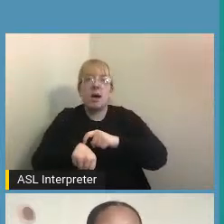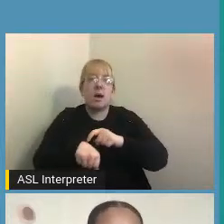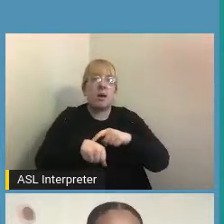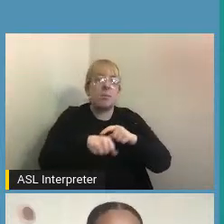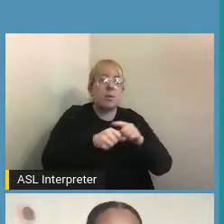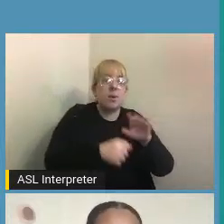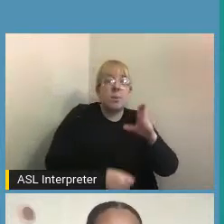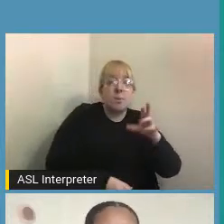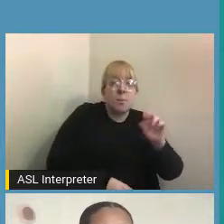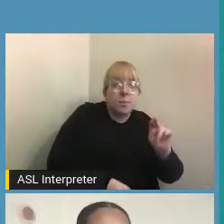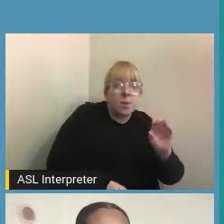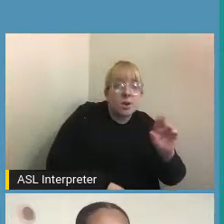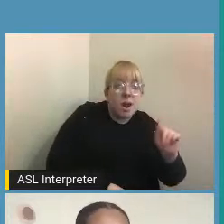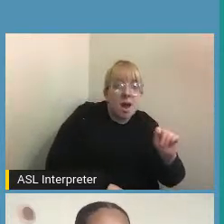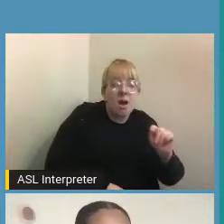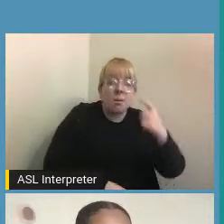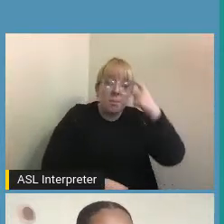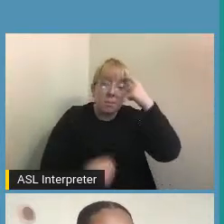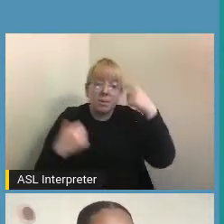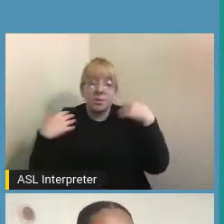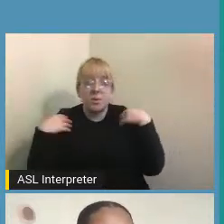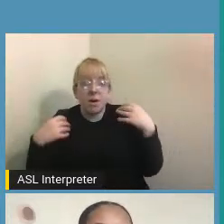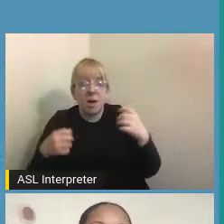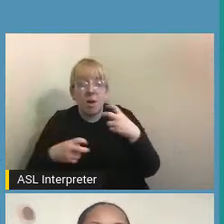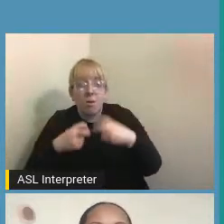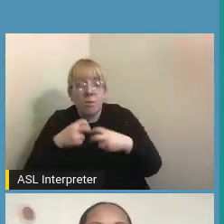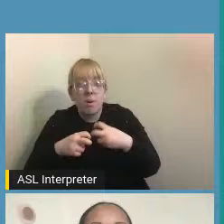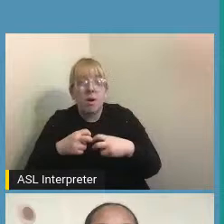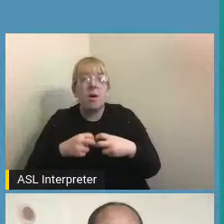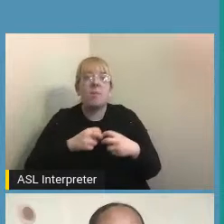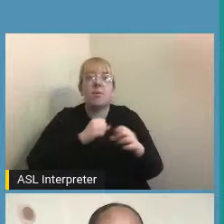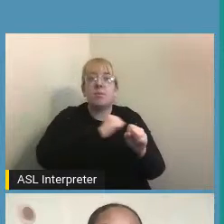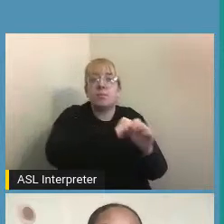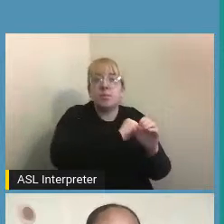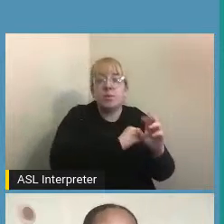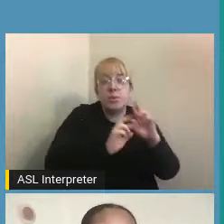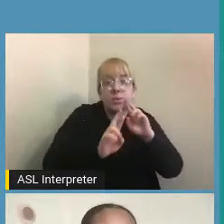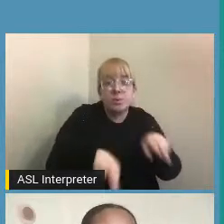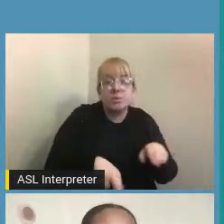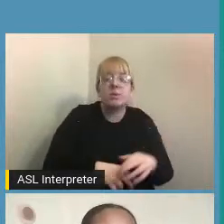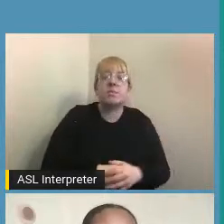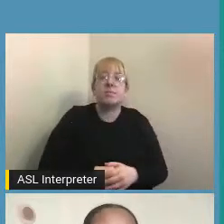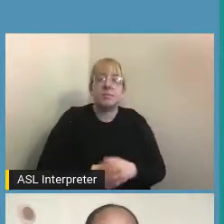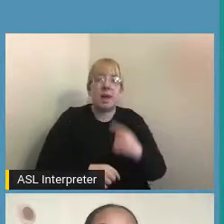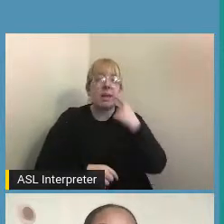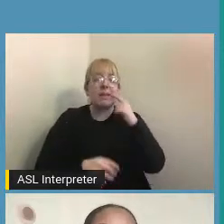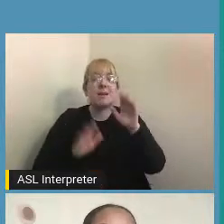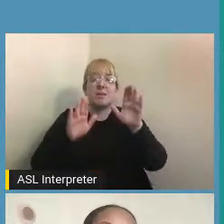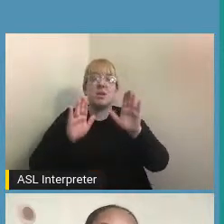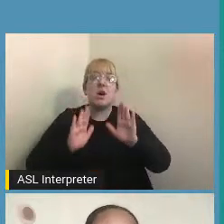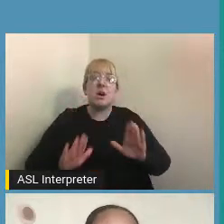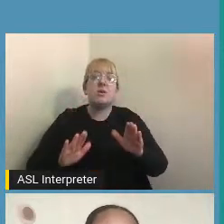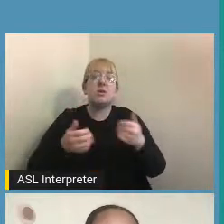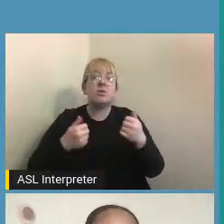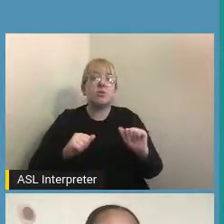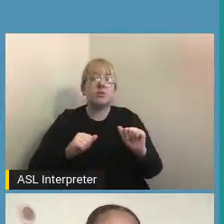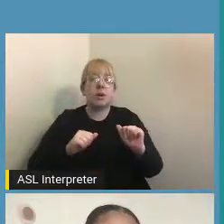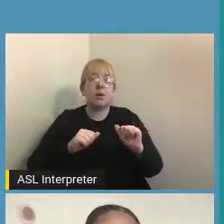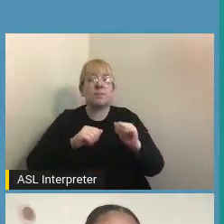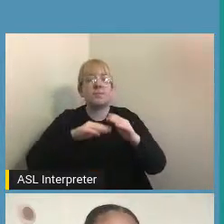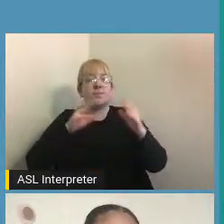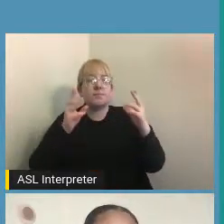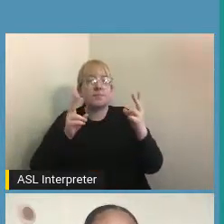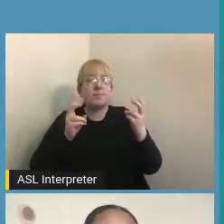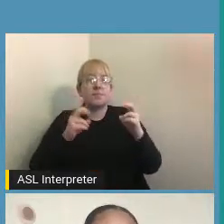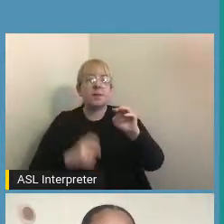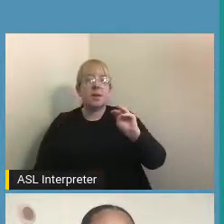and also in producing the results. I think it's great to plan to your minimum viable